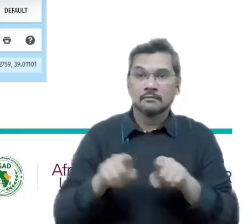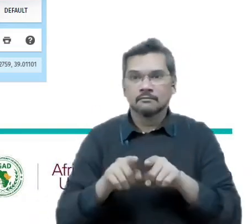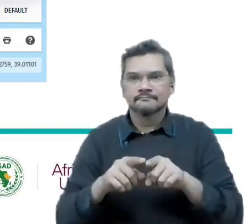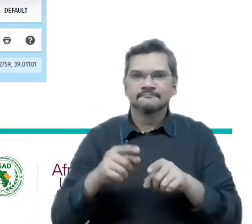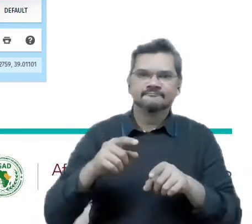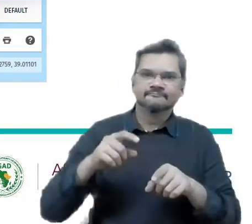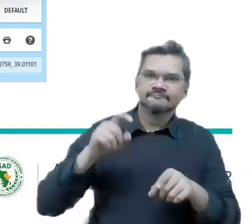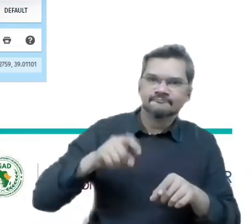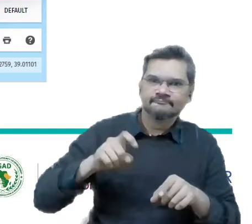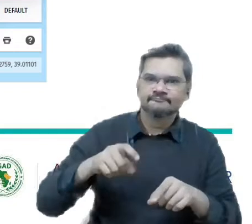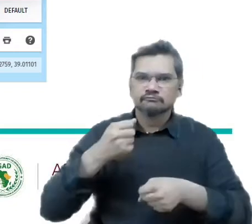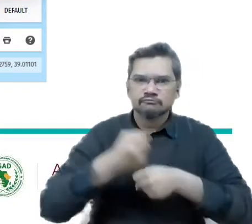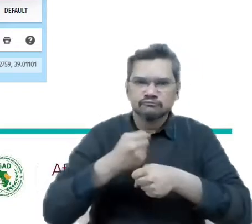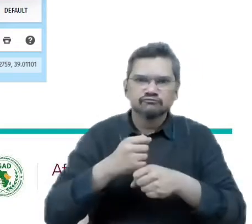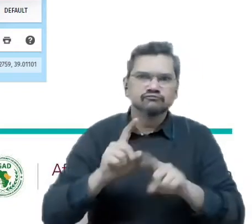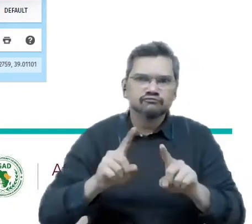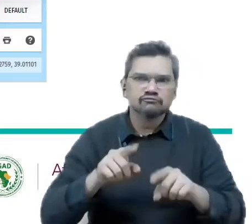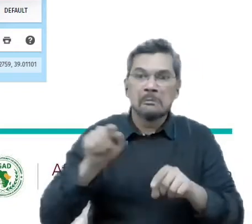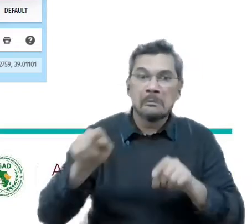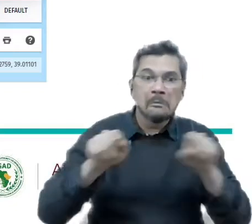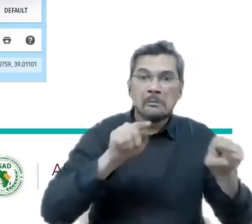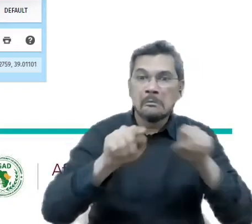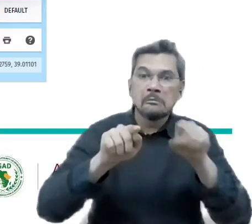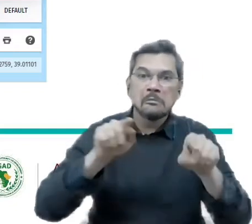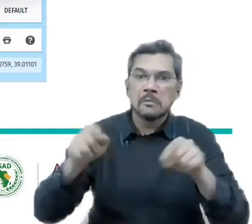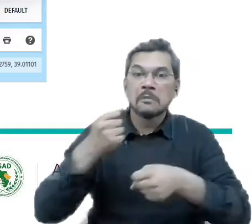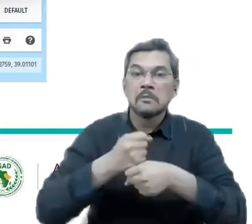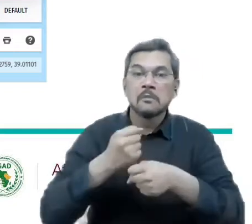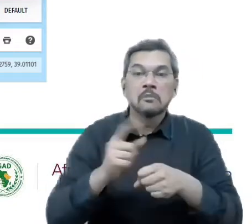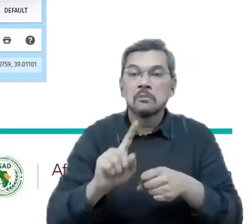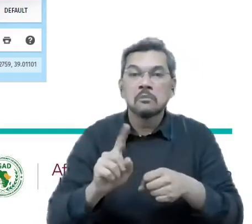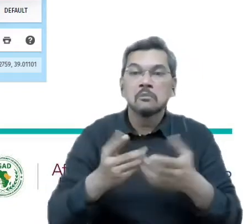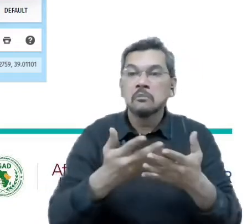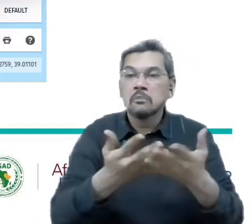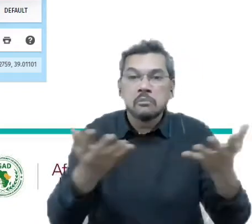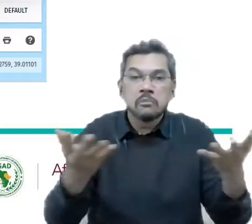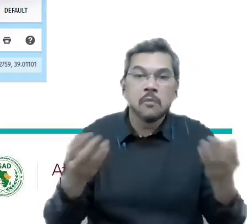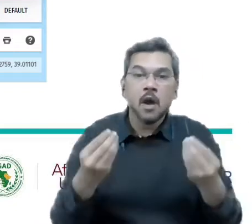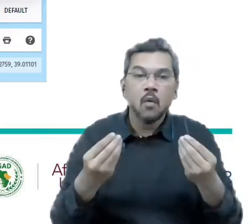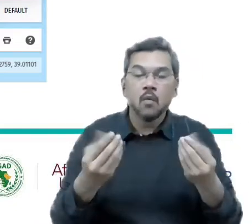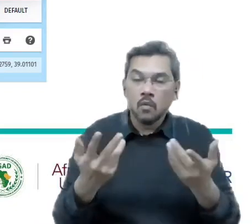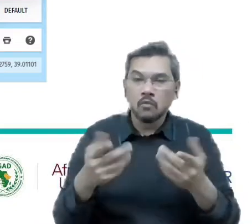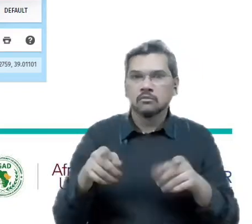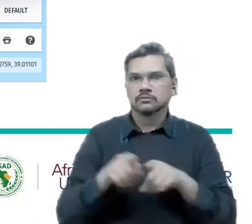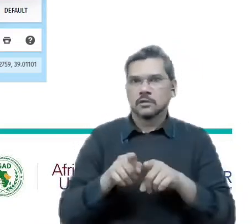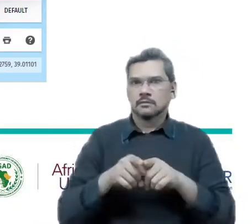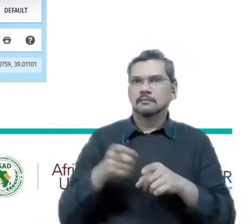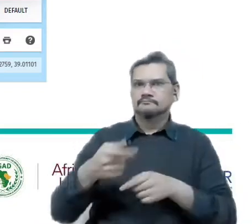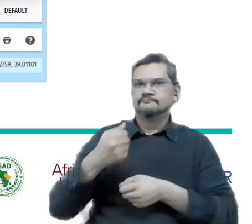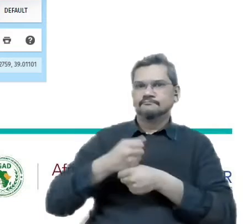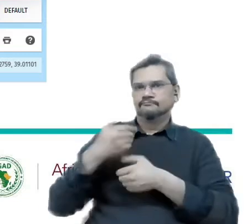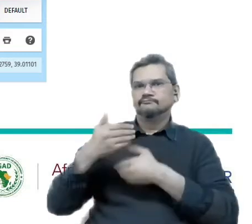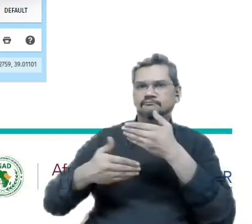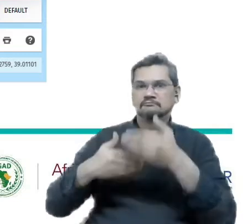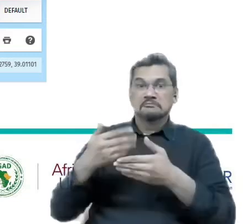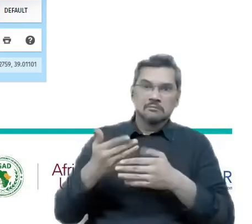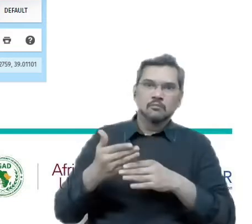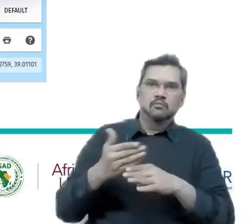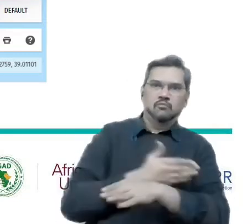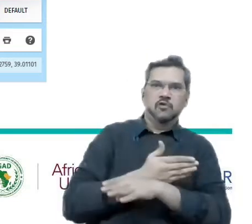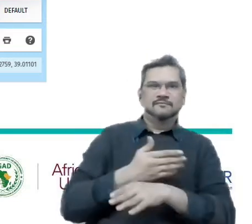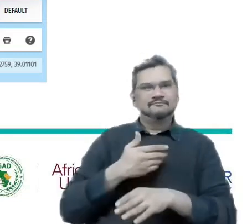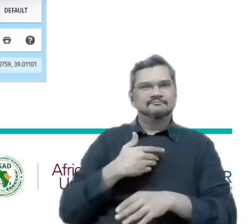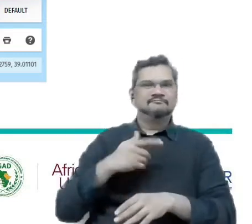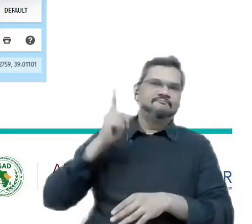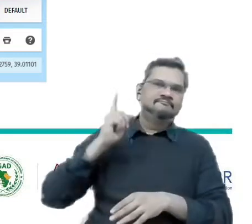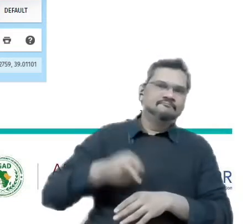is when we say we really have a full understanding of risks, and we also have a full understanding of disasters. Thank you very much, Chair,